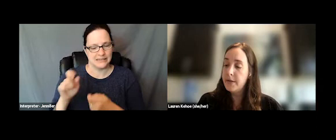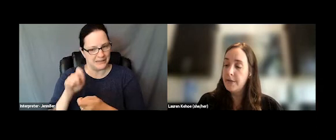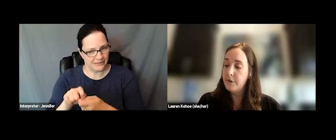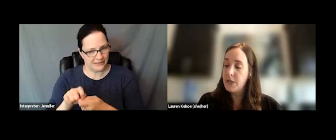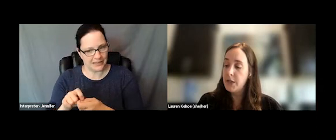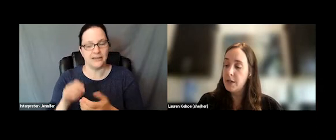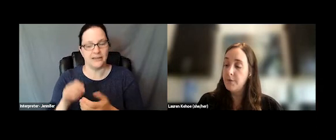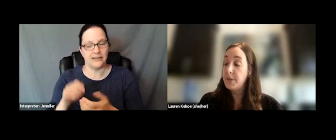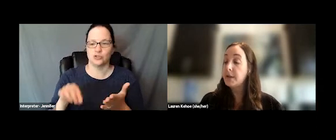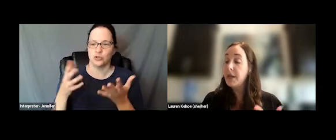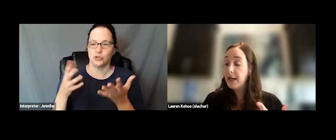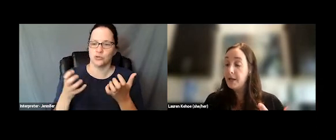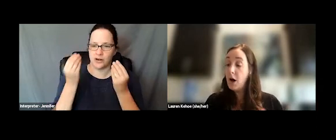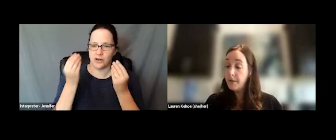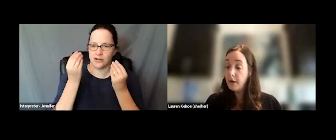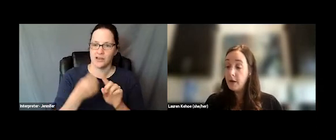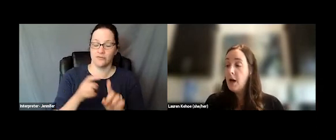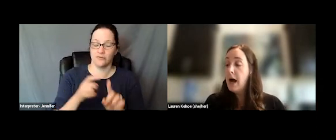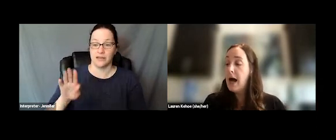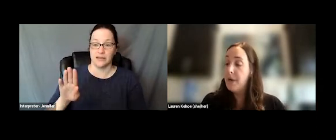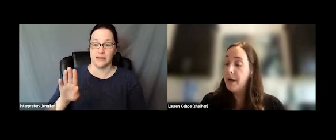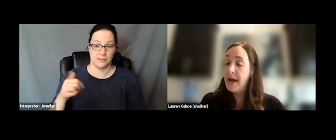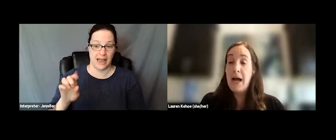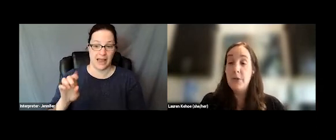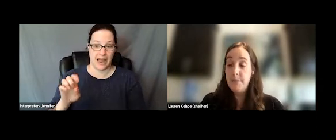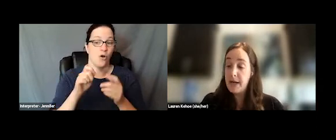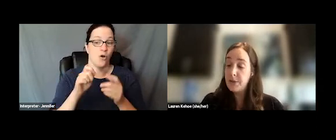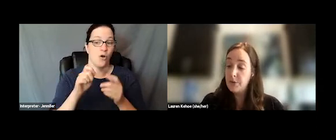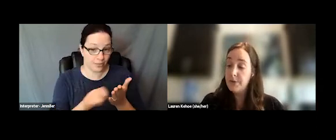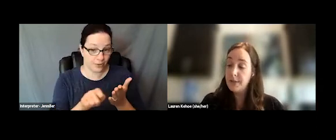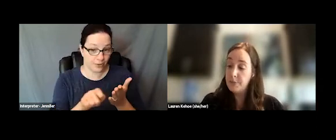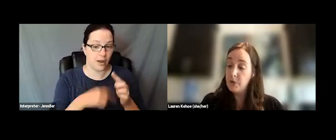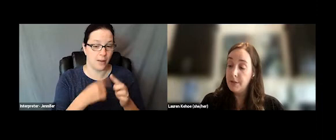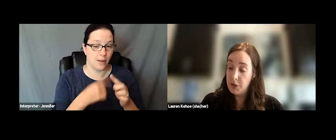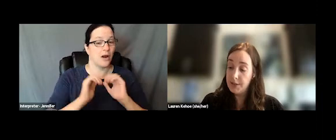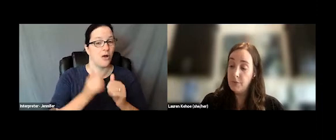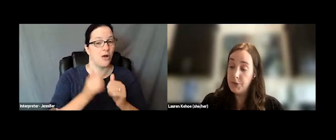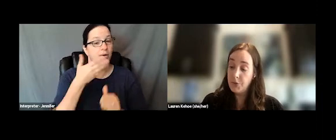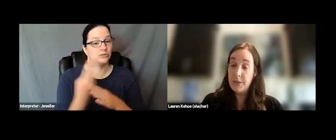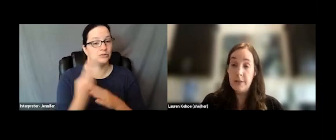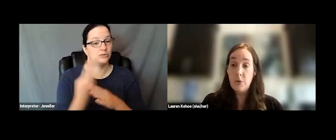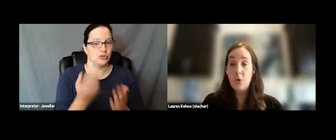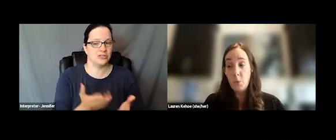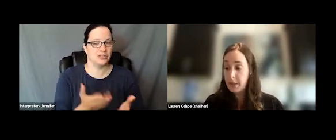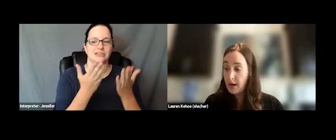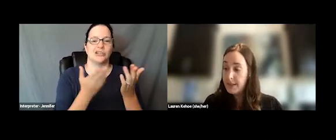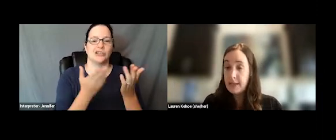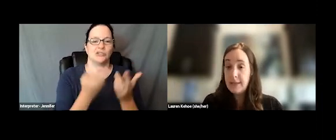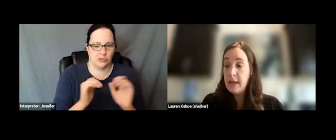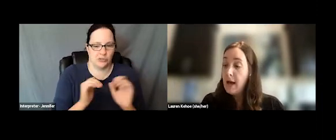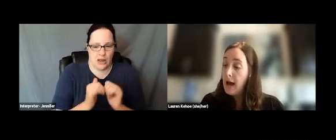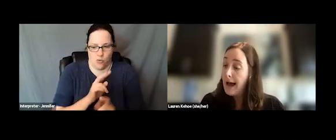students wanted information from the LibGuide author on how to best use the suggested resources or in what